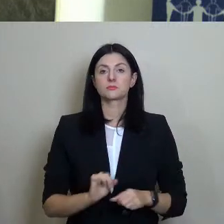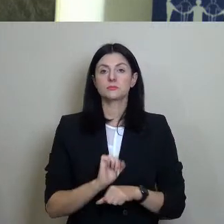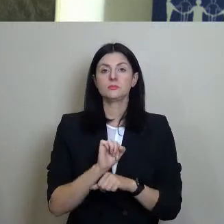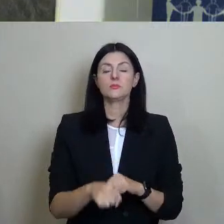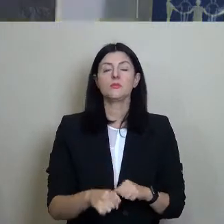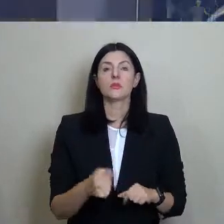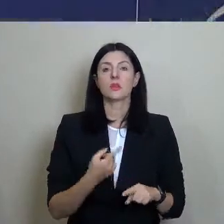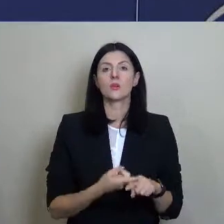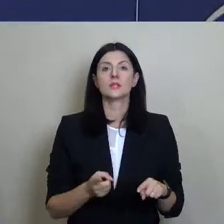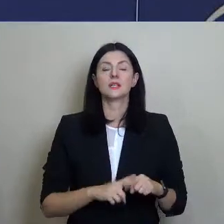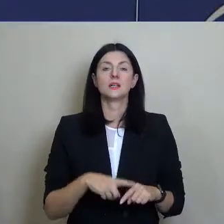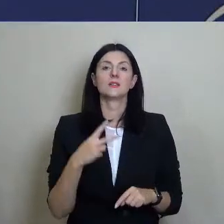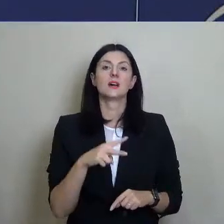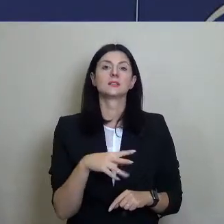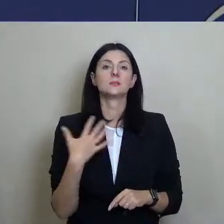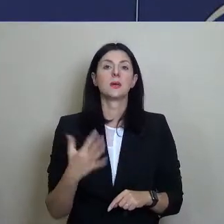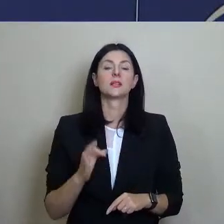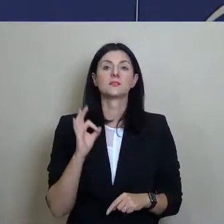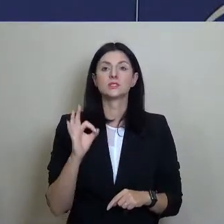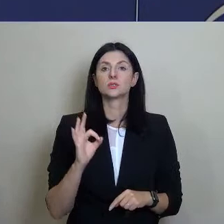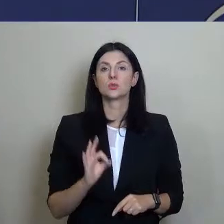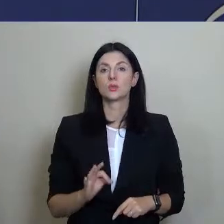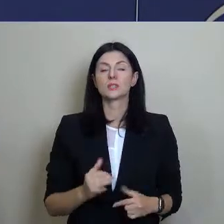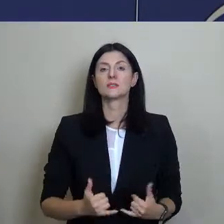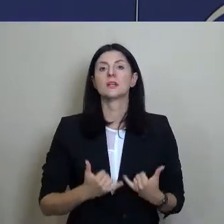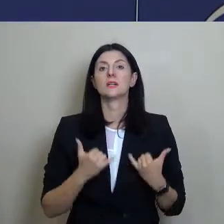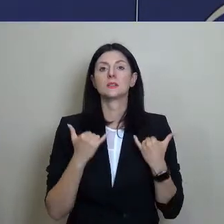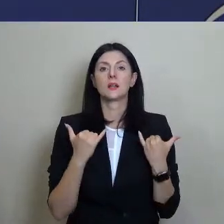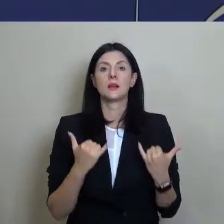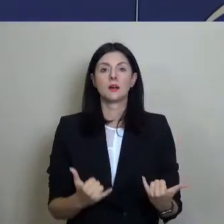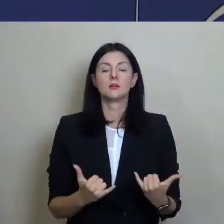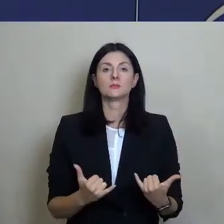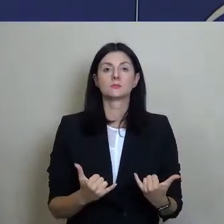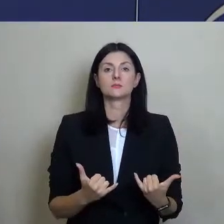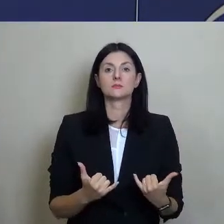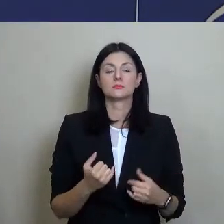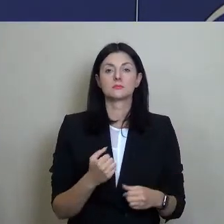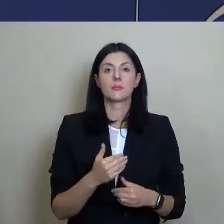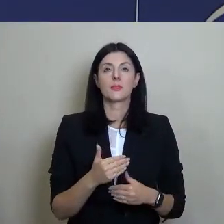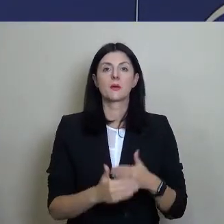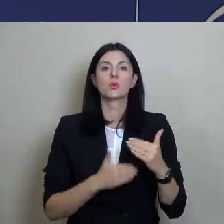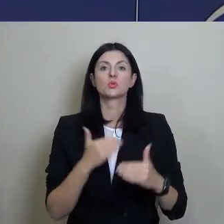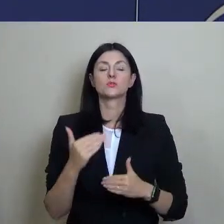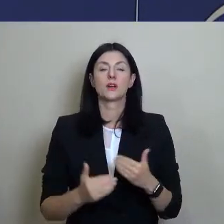high, and to overcome this 25% for